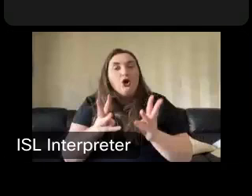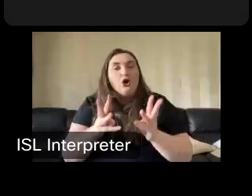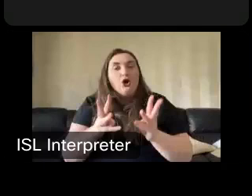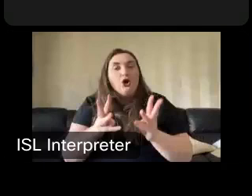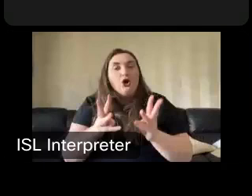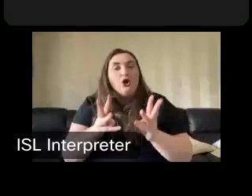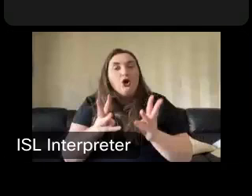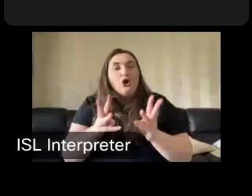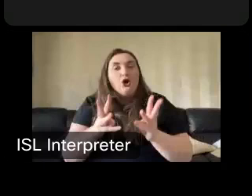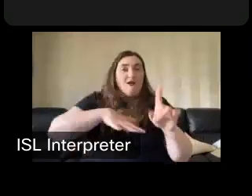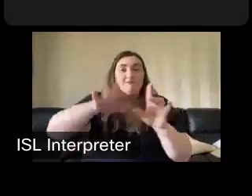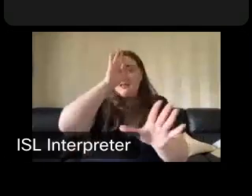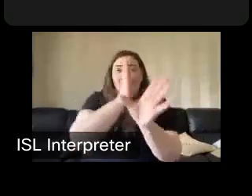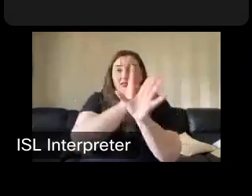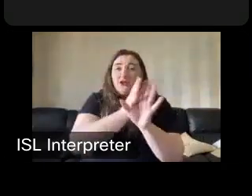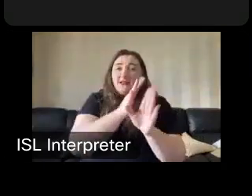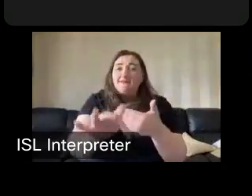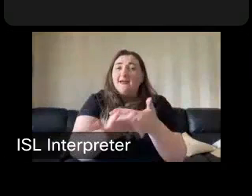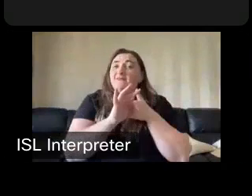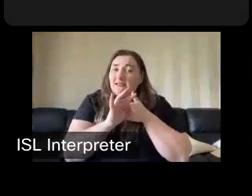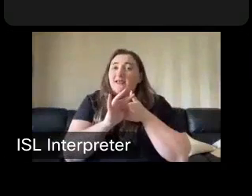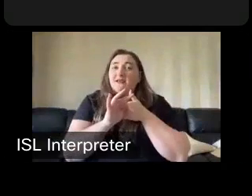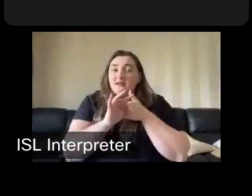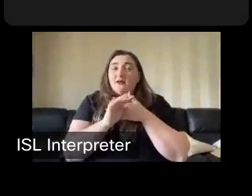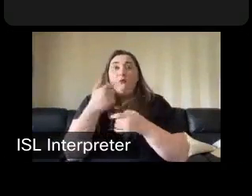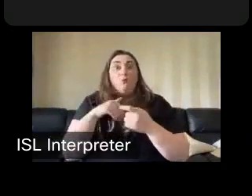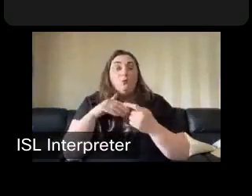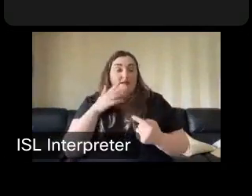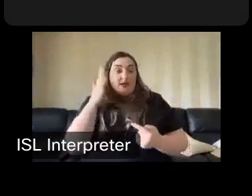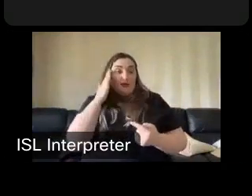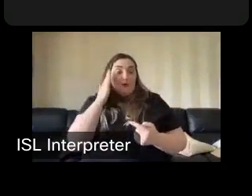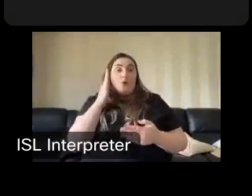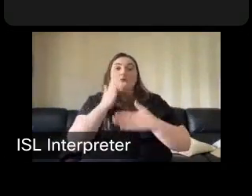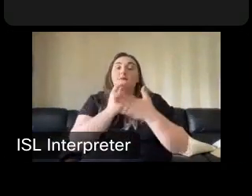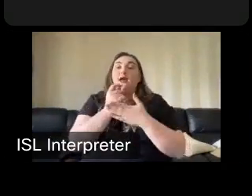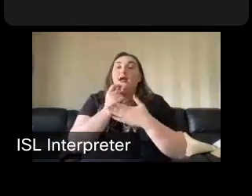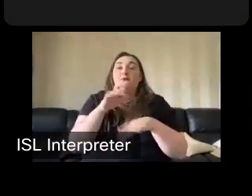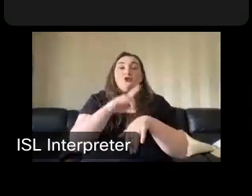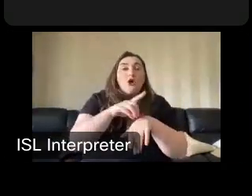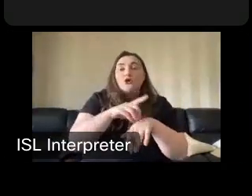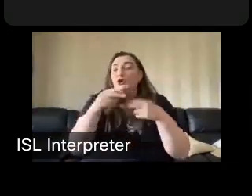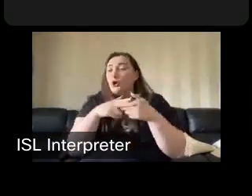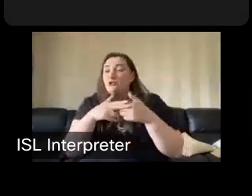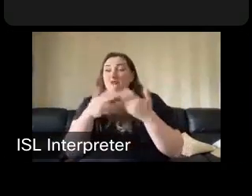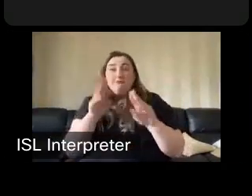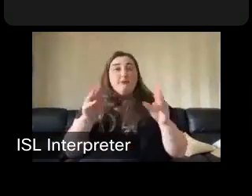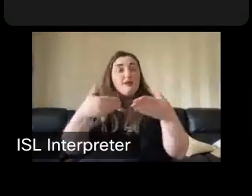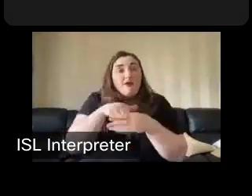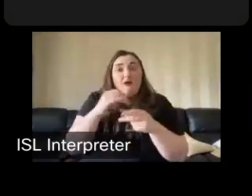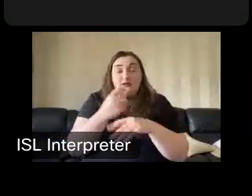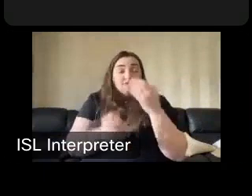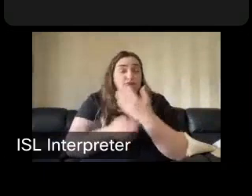of psychological safety. We know that clinicians who have been involved in an adverse event are